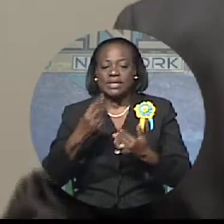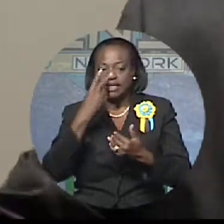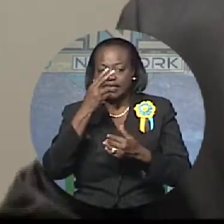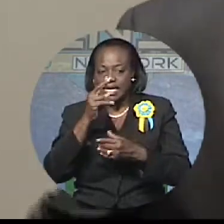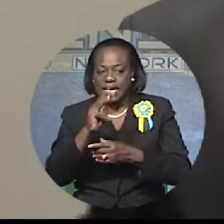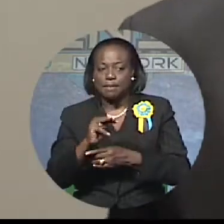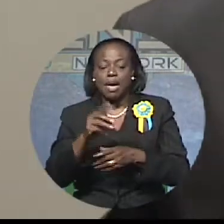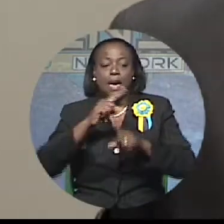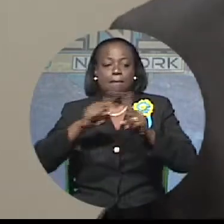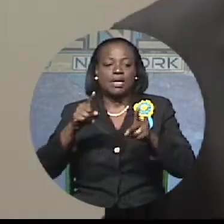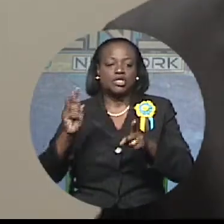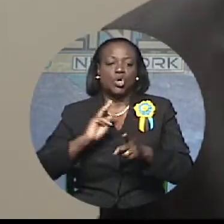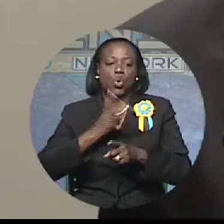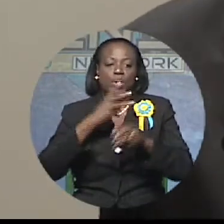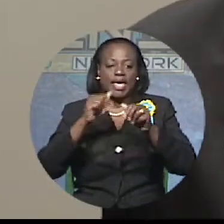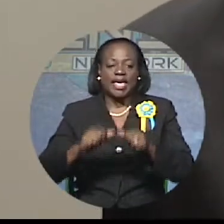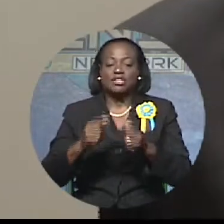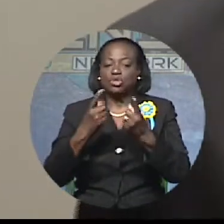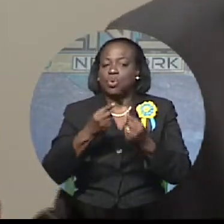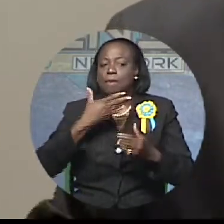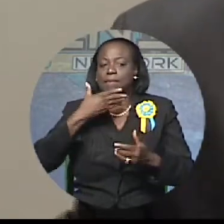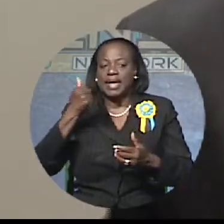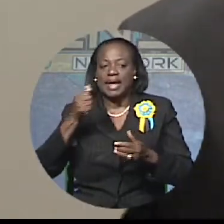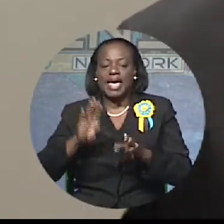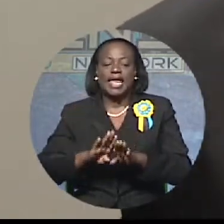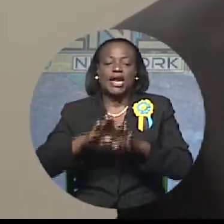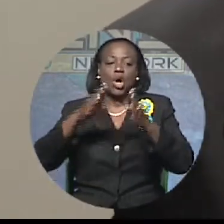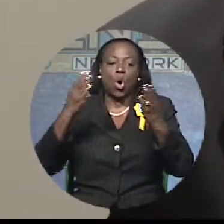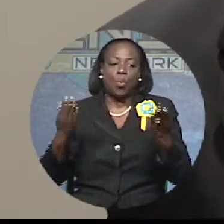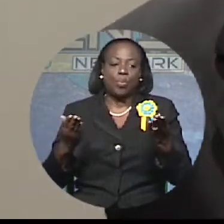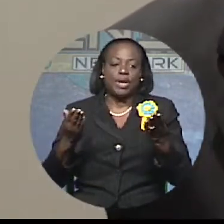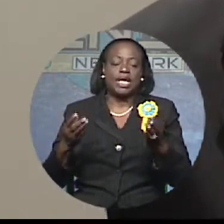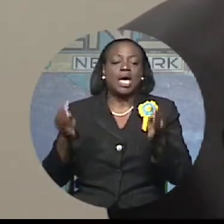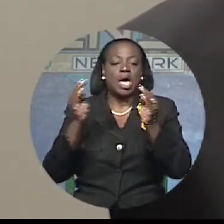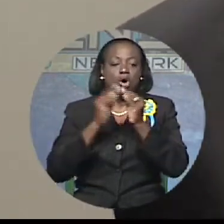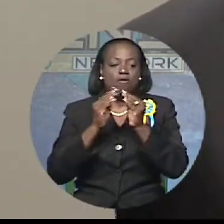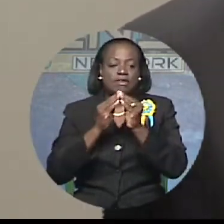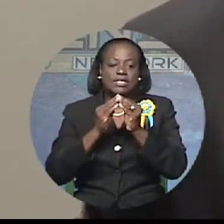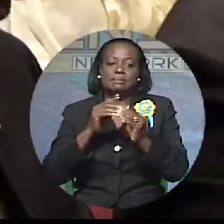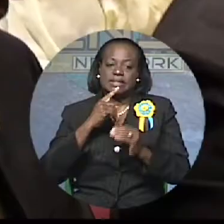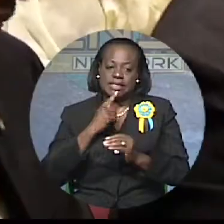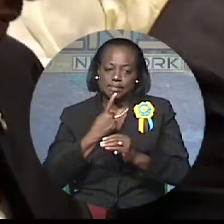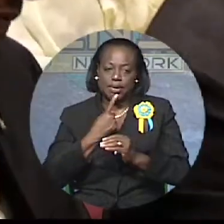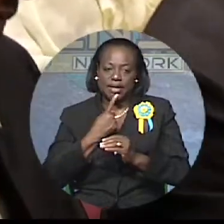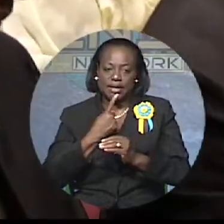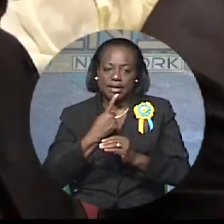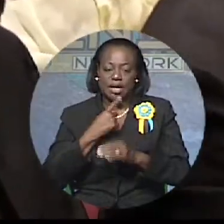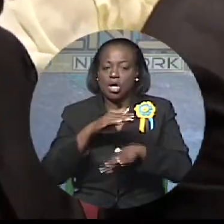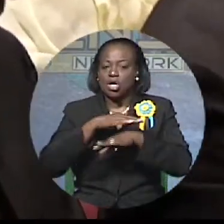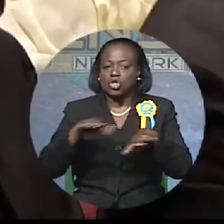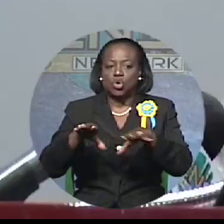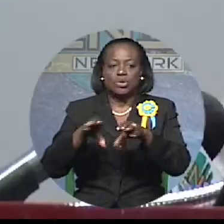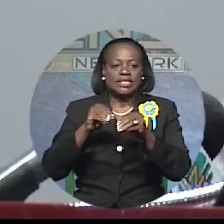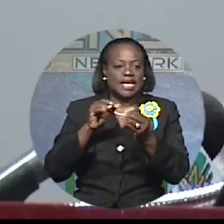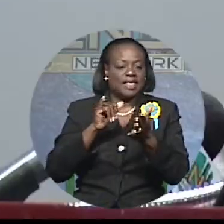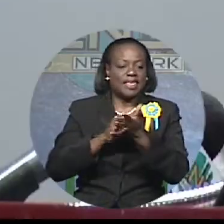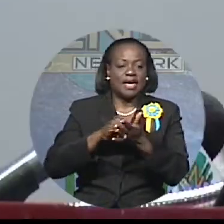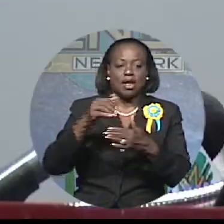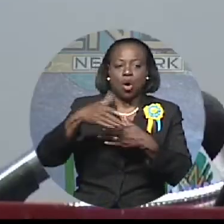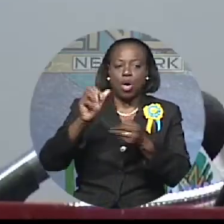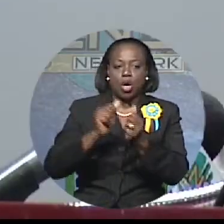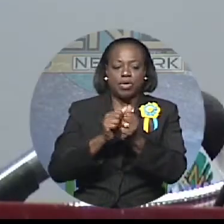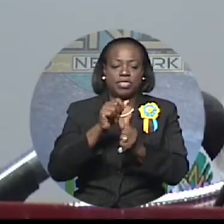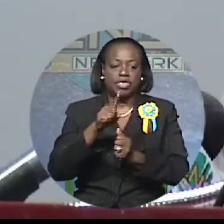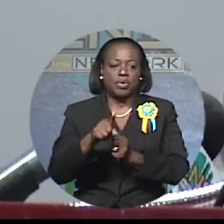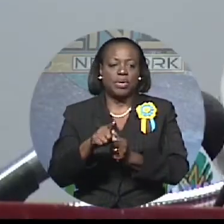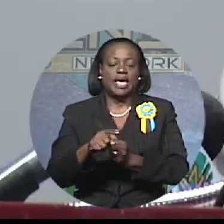could do better in our opening conference, and I am disappointed in that regard. So don't take that away with you. It is